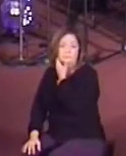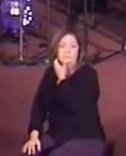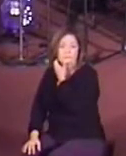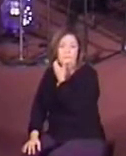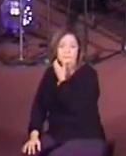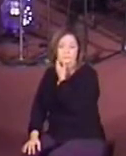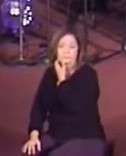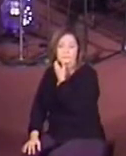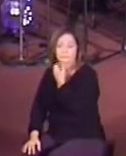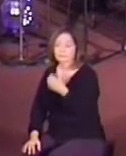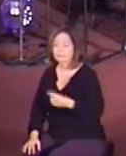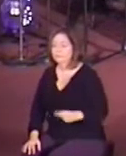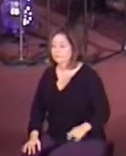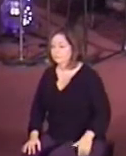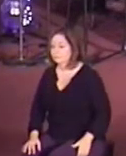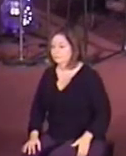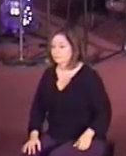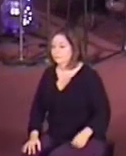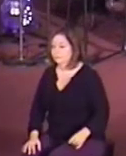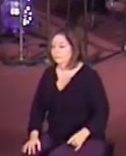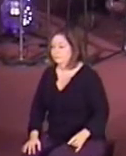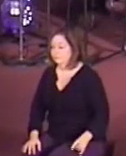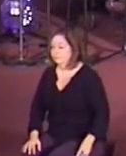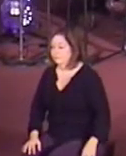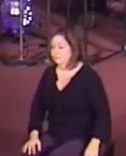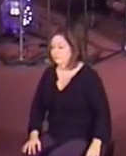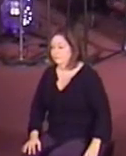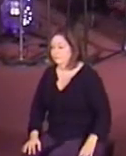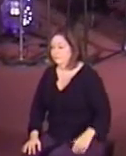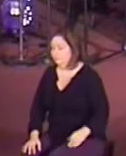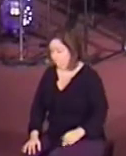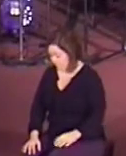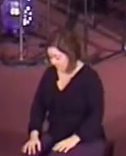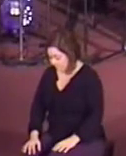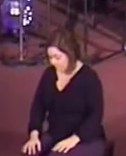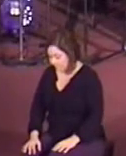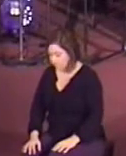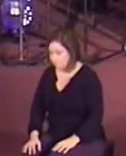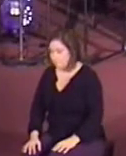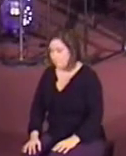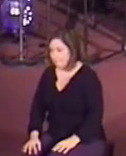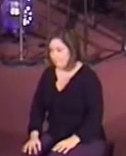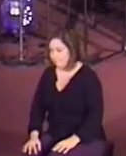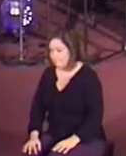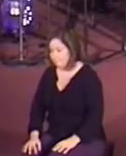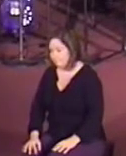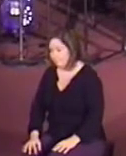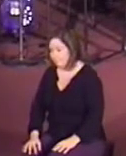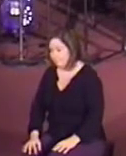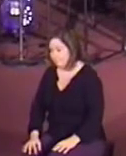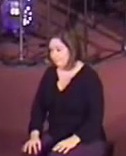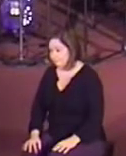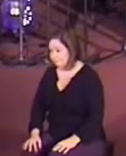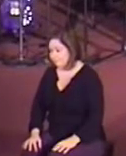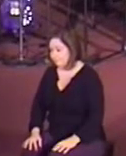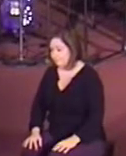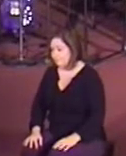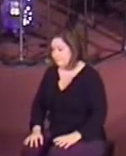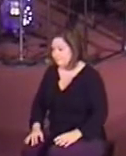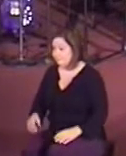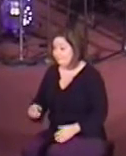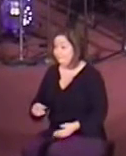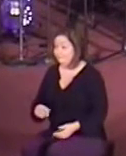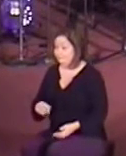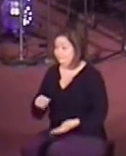tender grass of the field. Let it be wet with the dew of heaven, and let him graze like the beasts of the field till 7 times pass over him.'